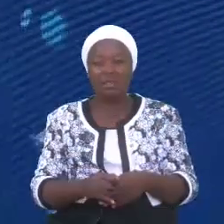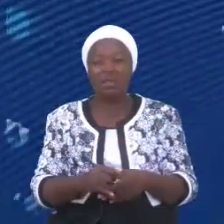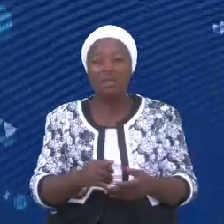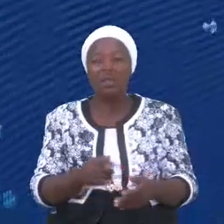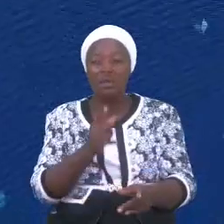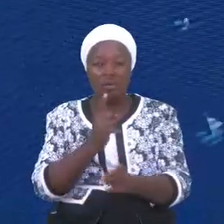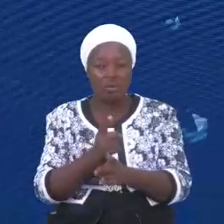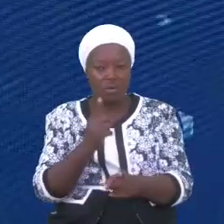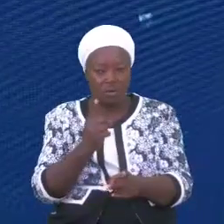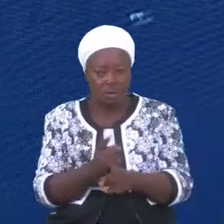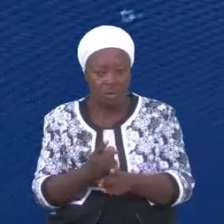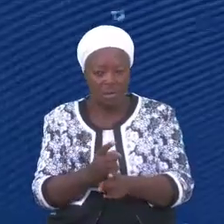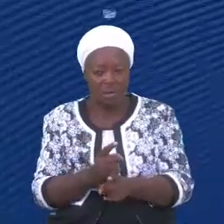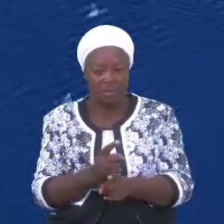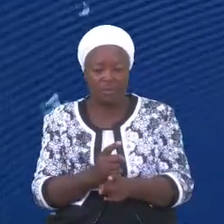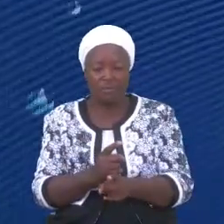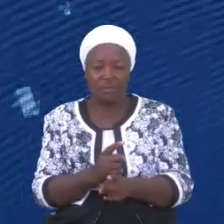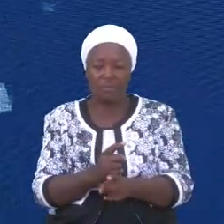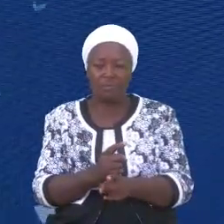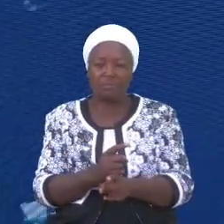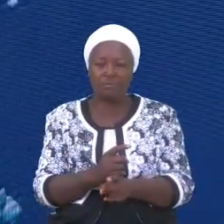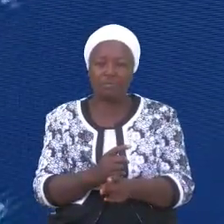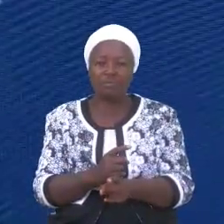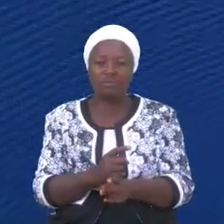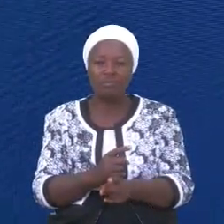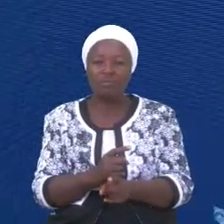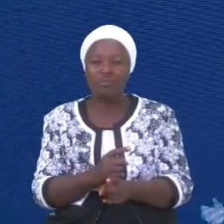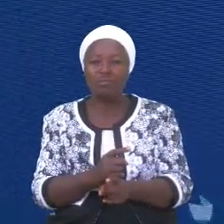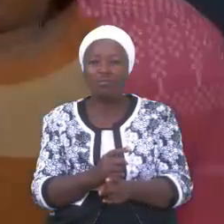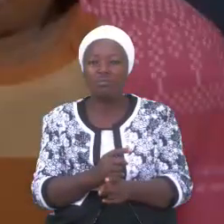are correct.